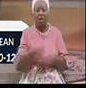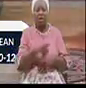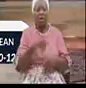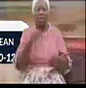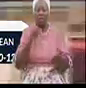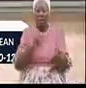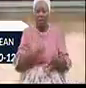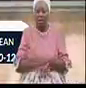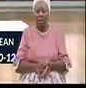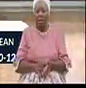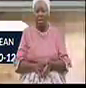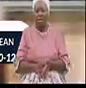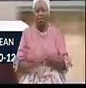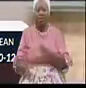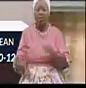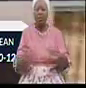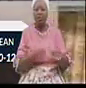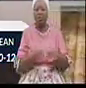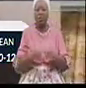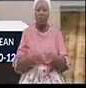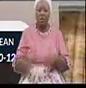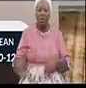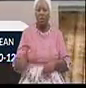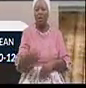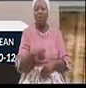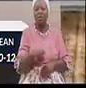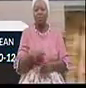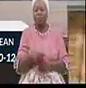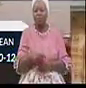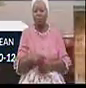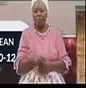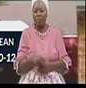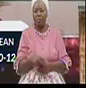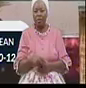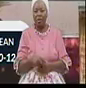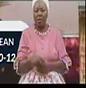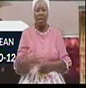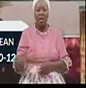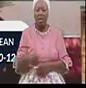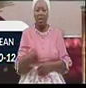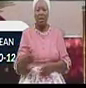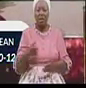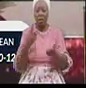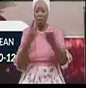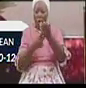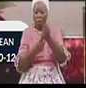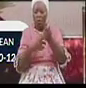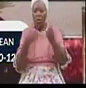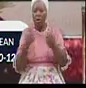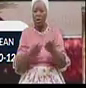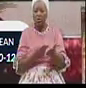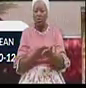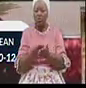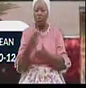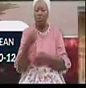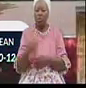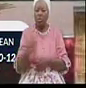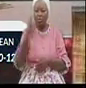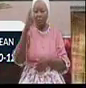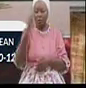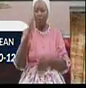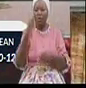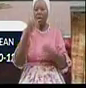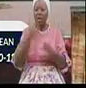them that do them. They hold the truth of God in